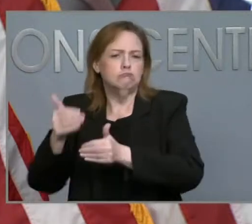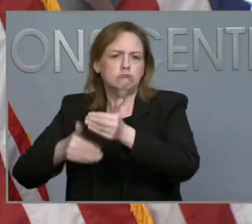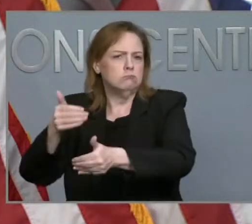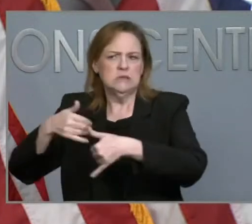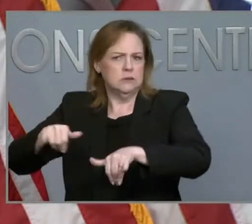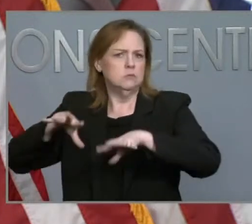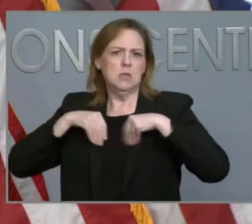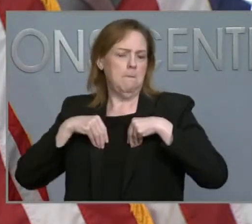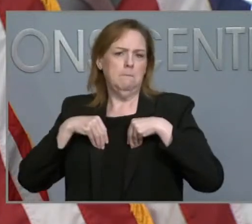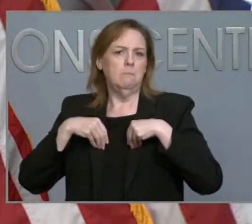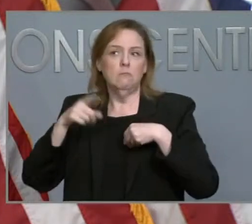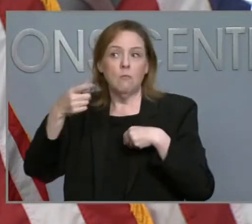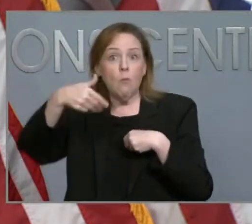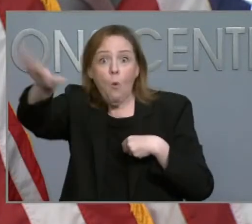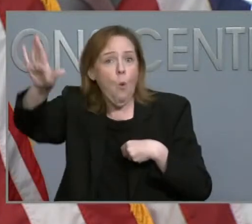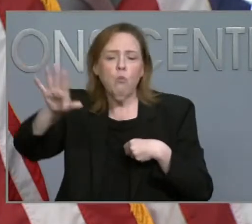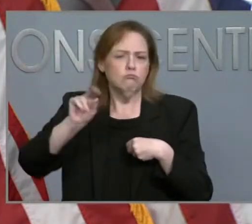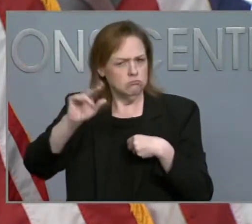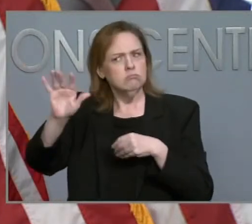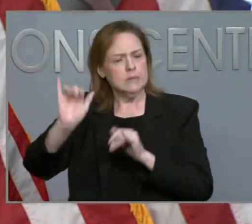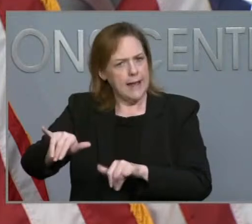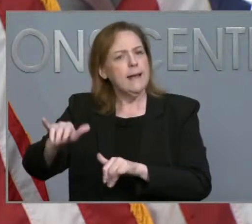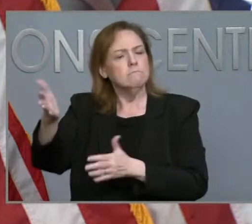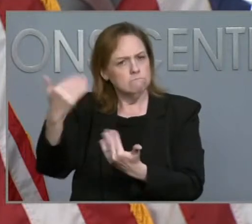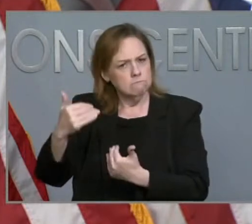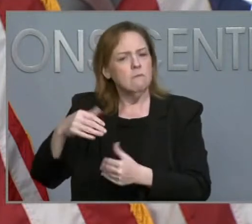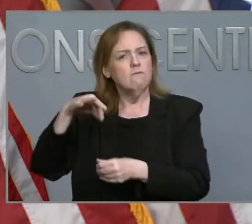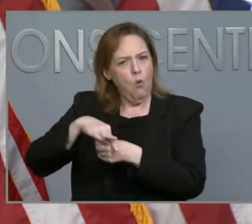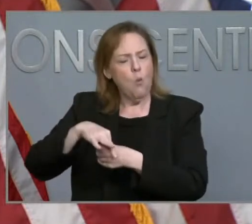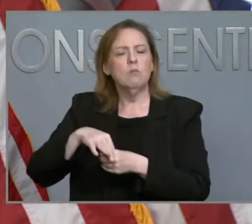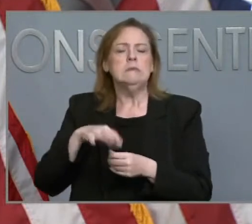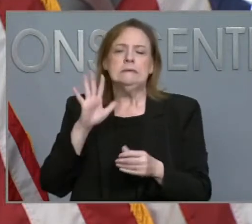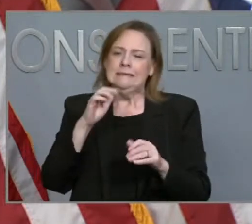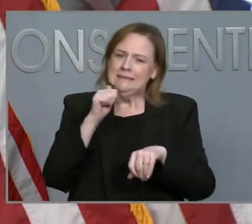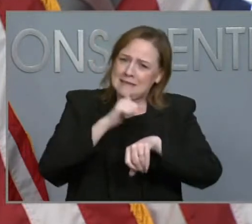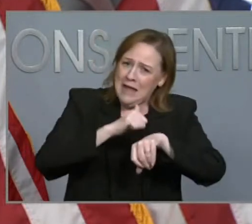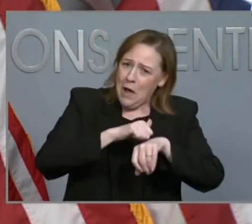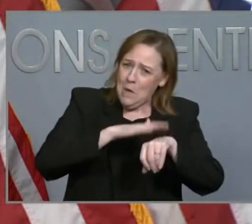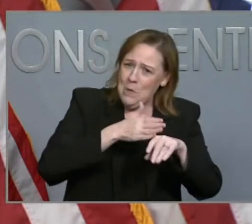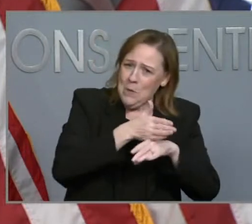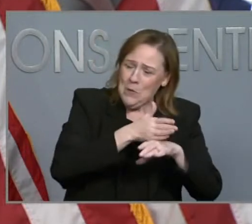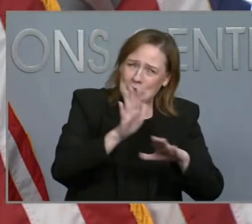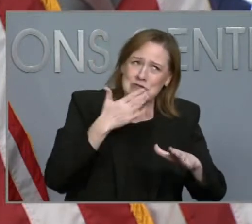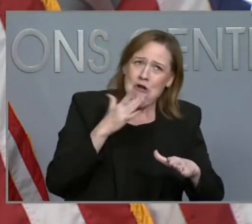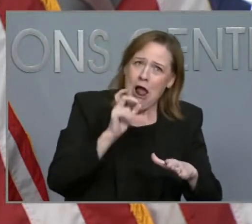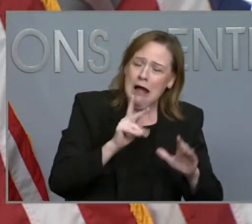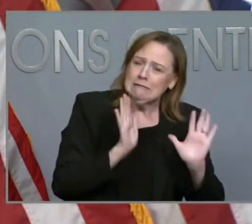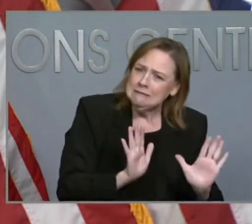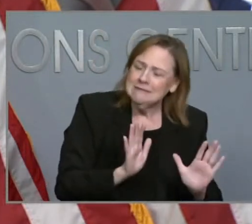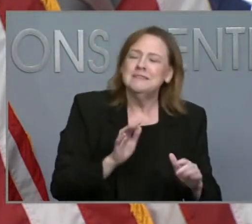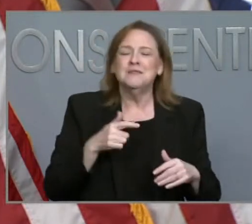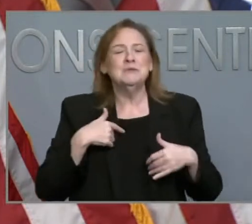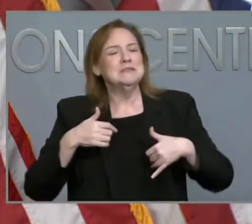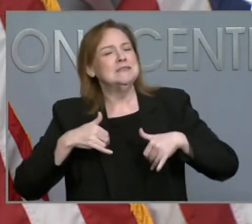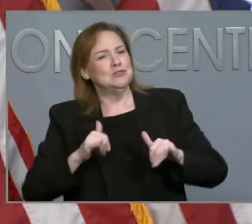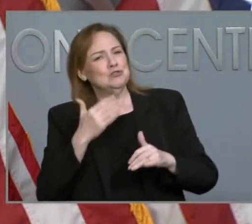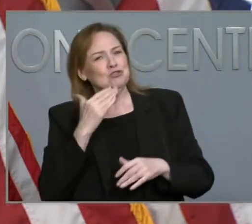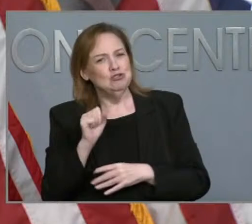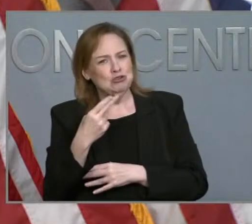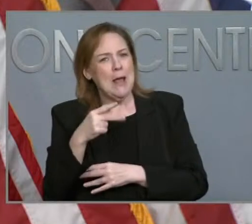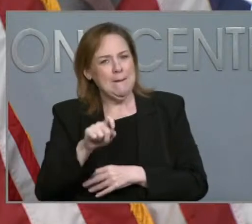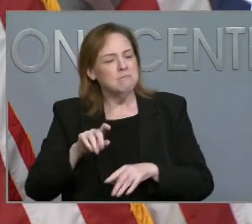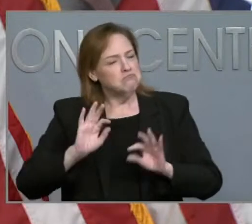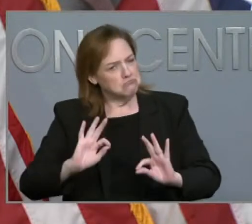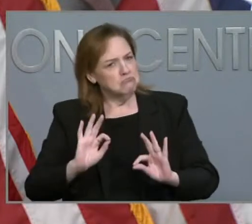like, knock on wood, that we are in very good shape. Obviously, there could be some sort of disruption. We've